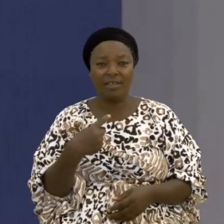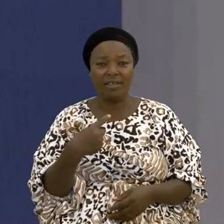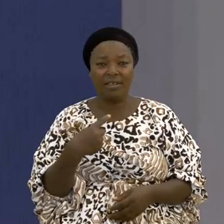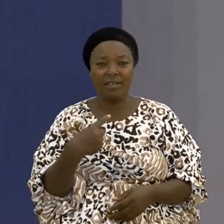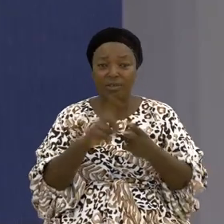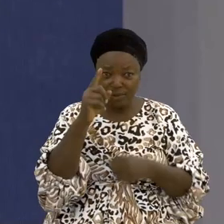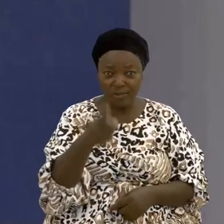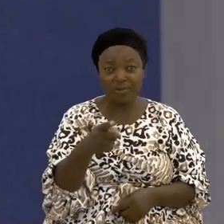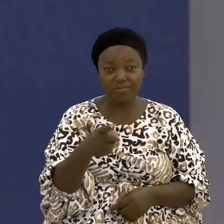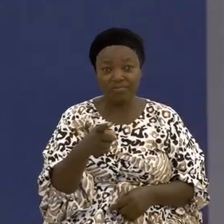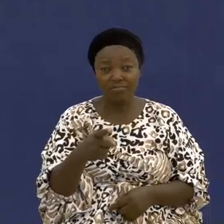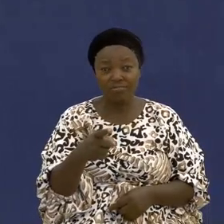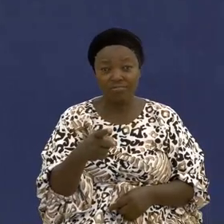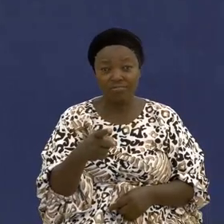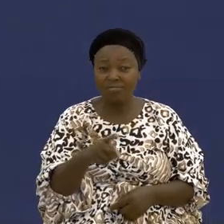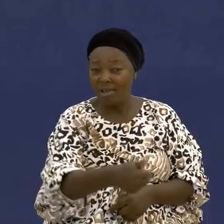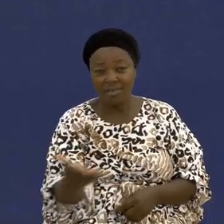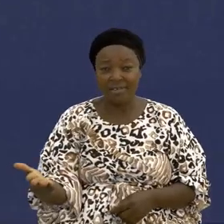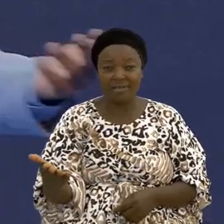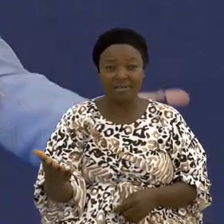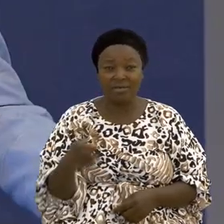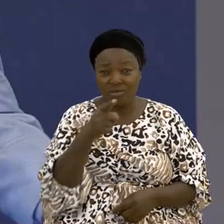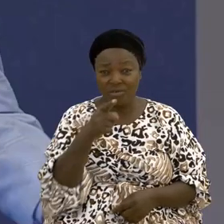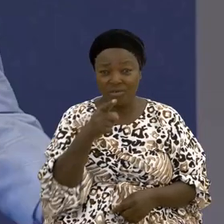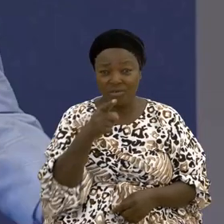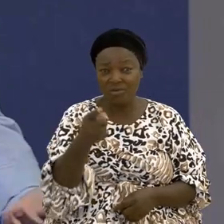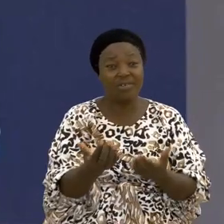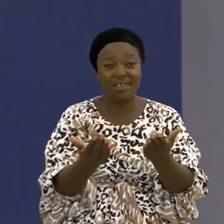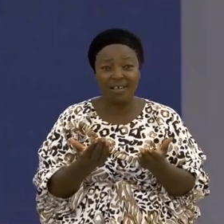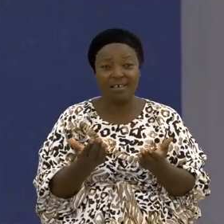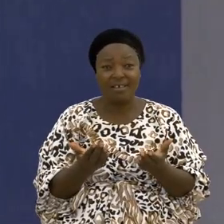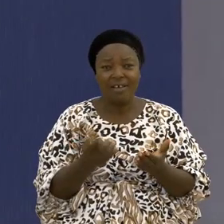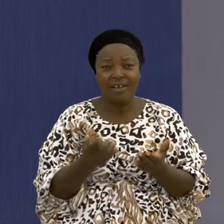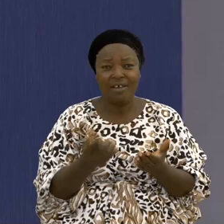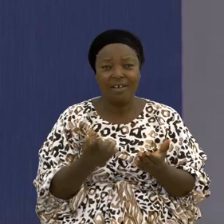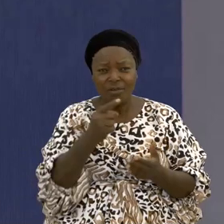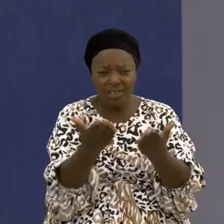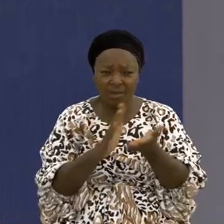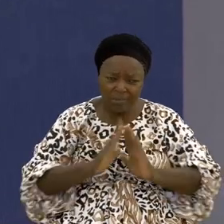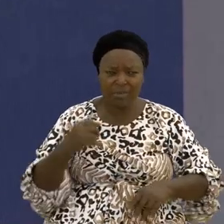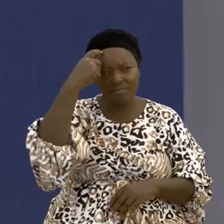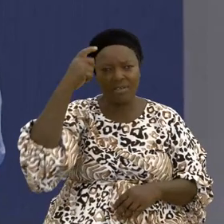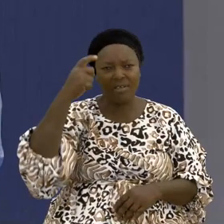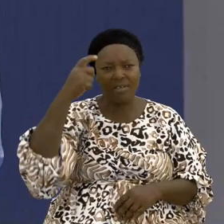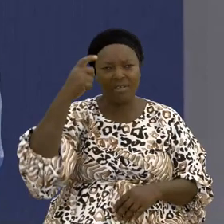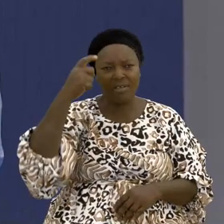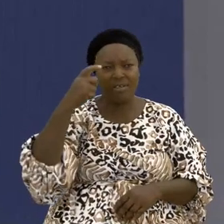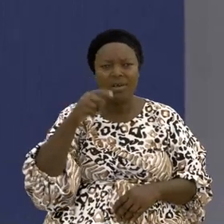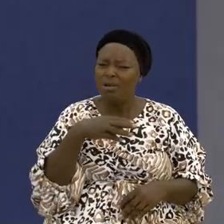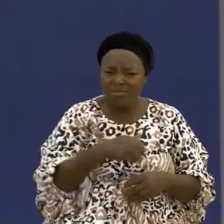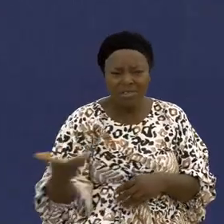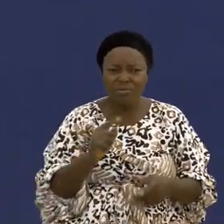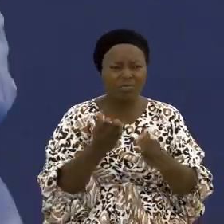unto you, what things soever you desire You deserve peace of mind. Whatsoever